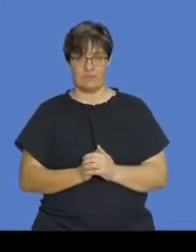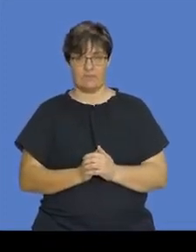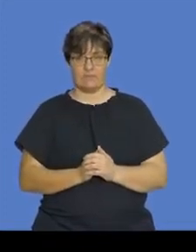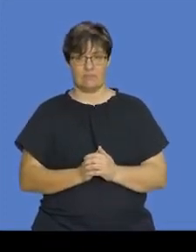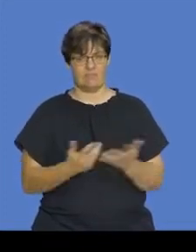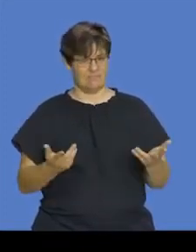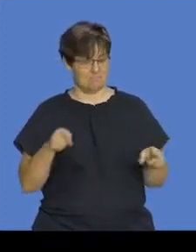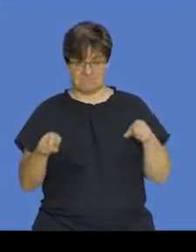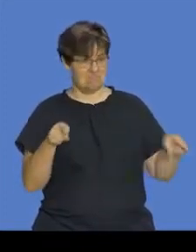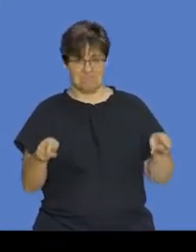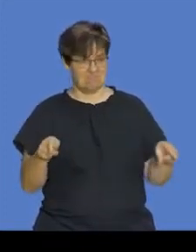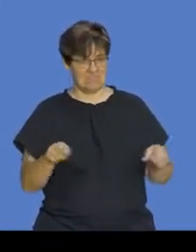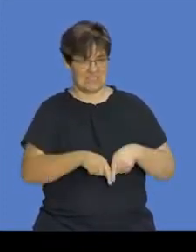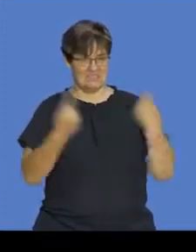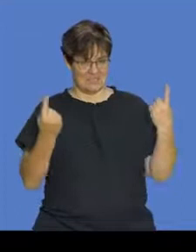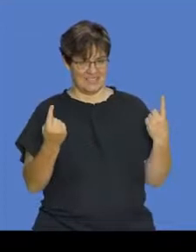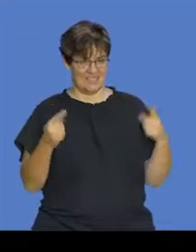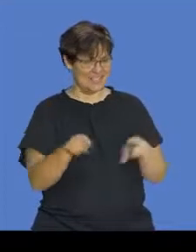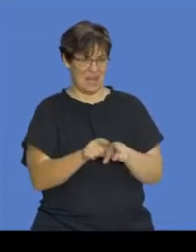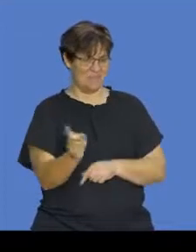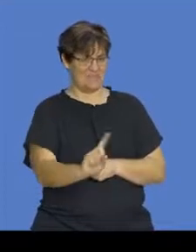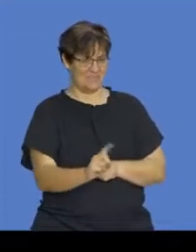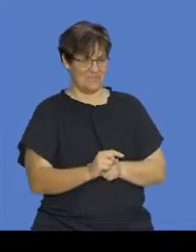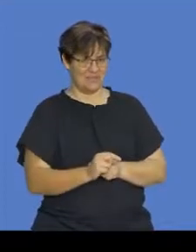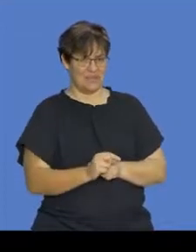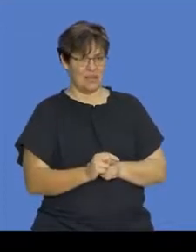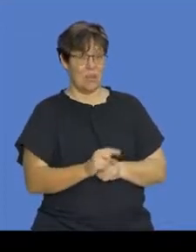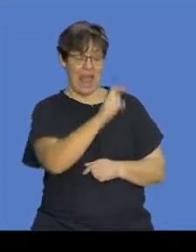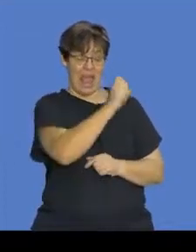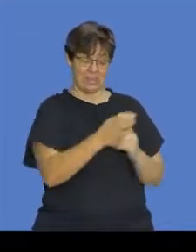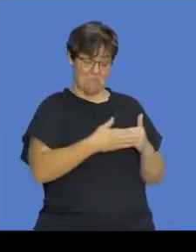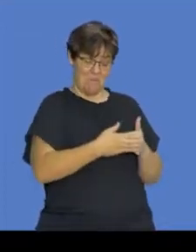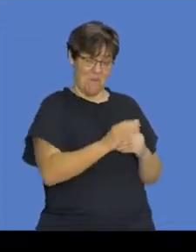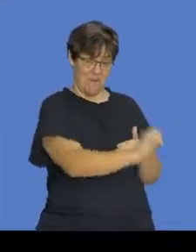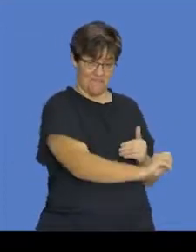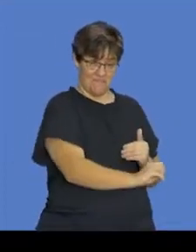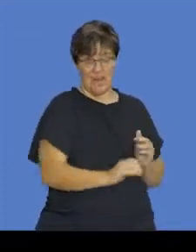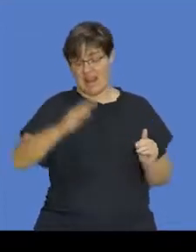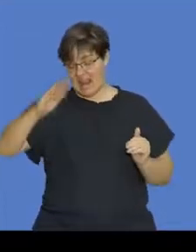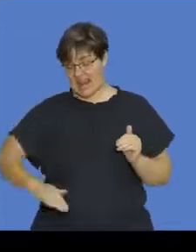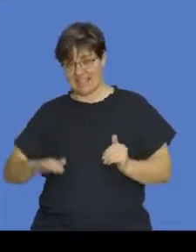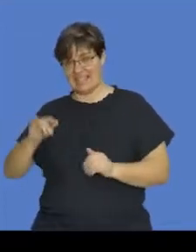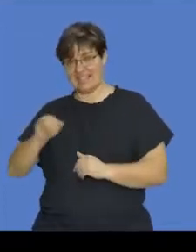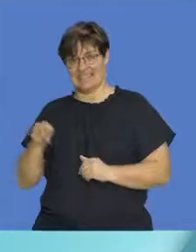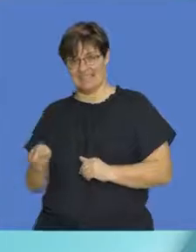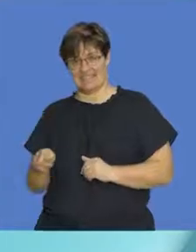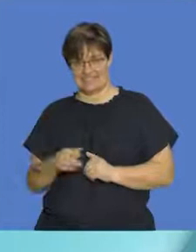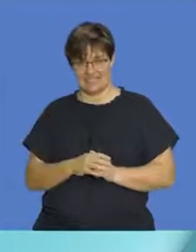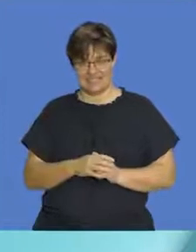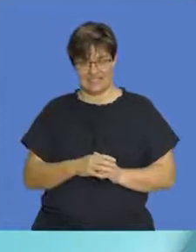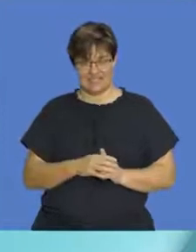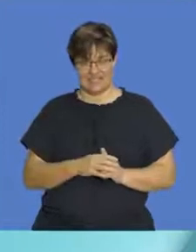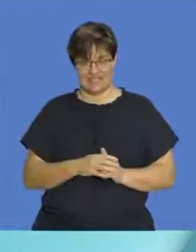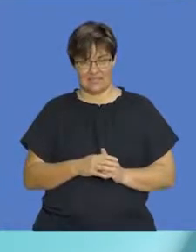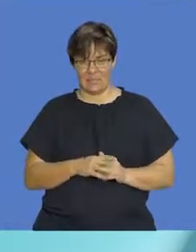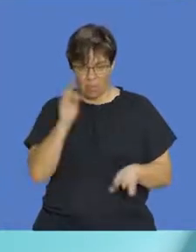Not quite the same, because you'll recognize there were more in x, less in z. Now